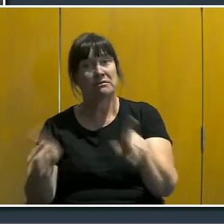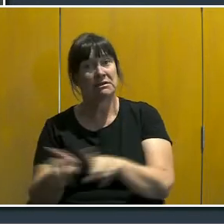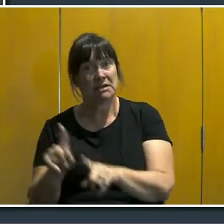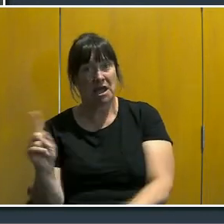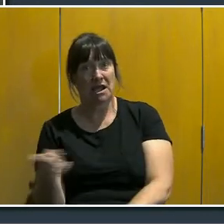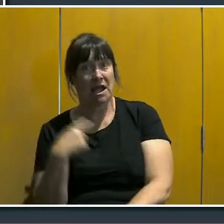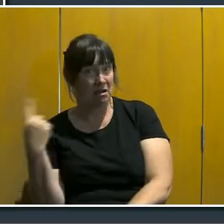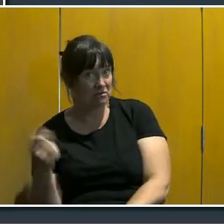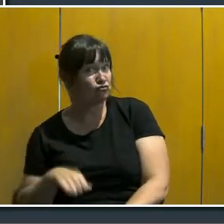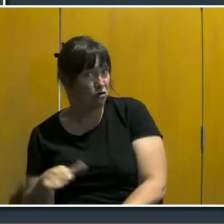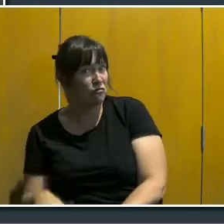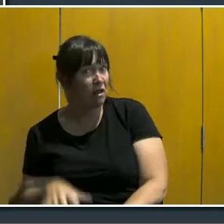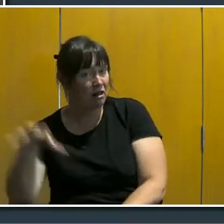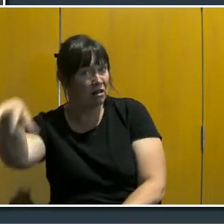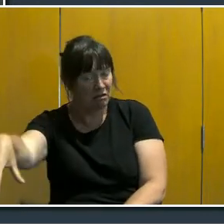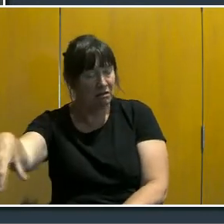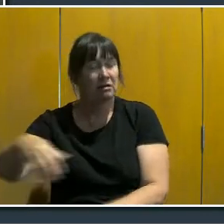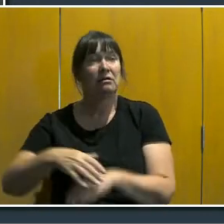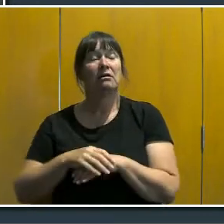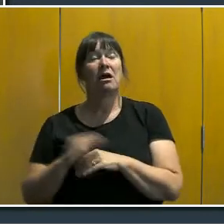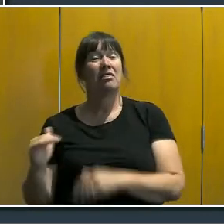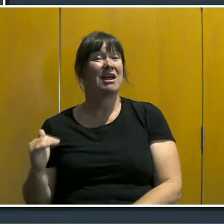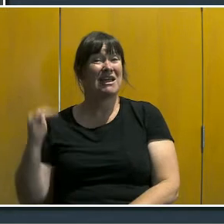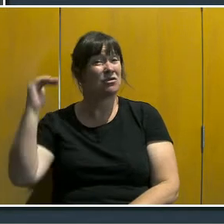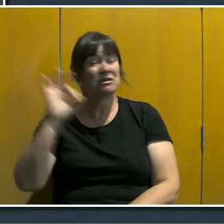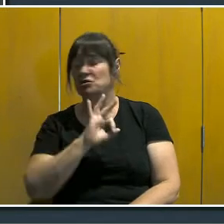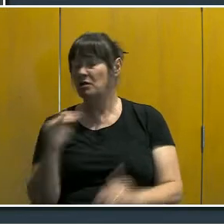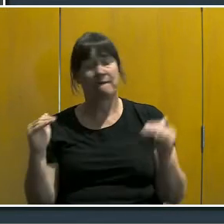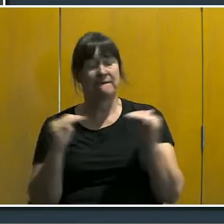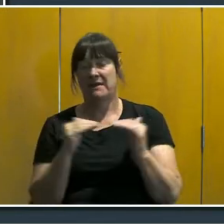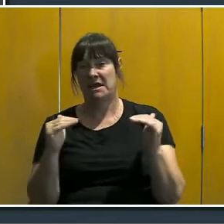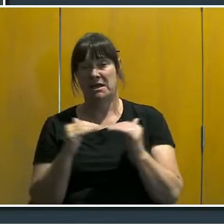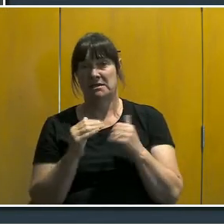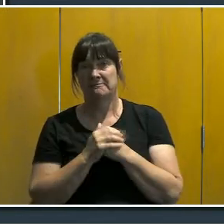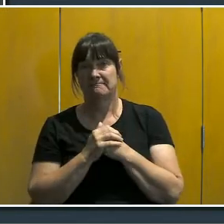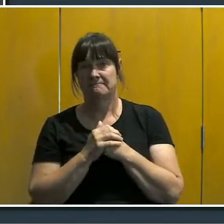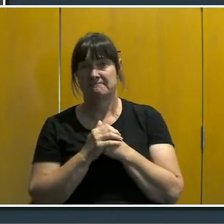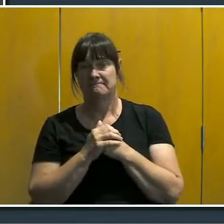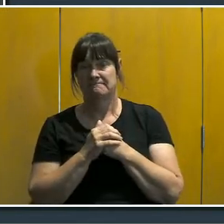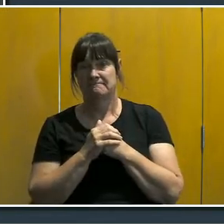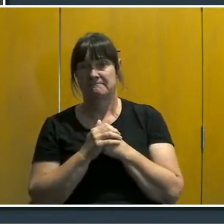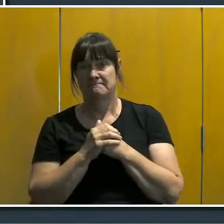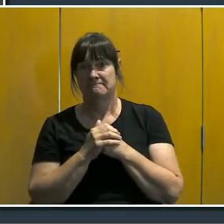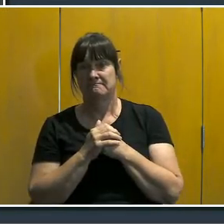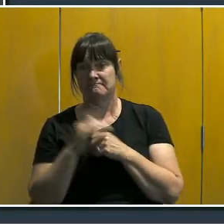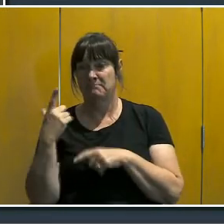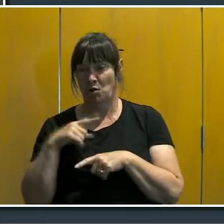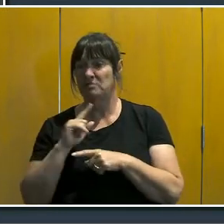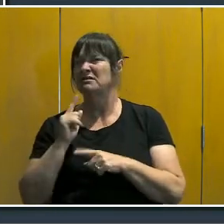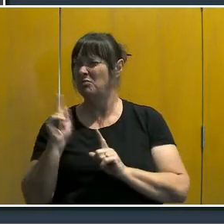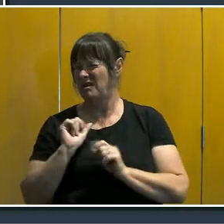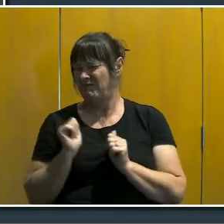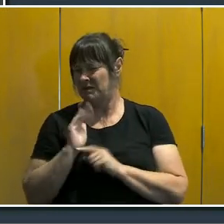acre, I think is unfair, both in the light of what I have just